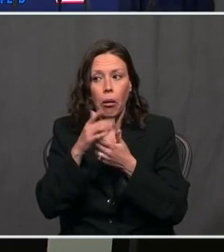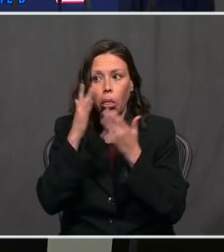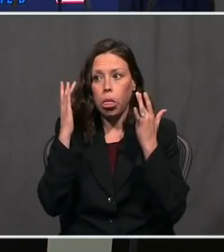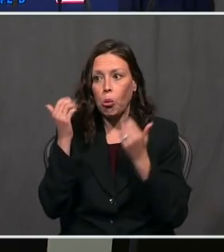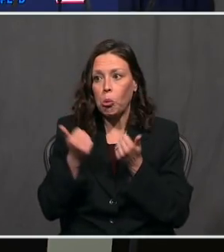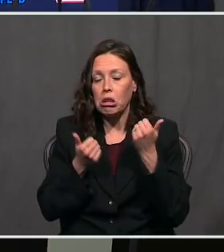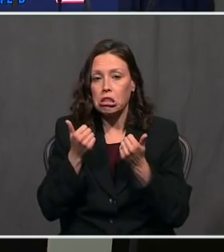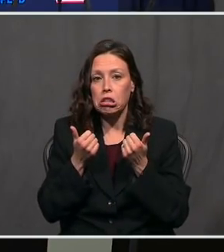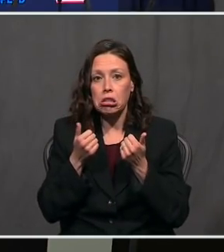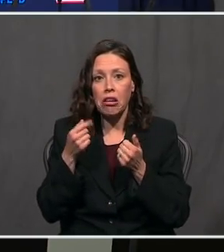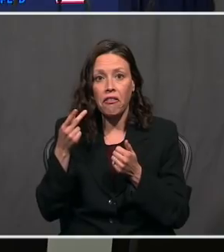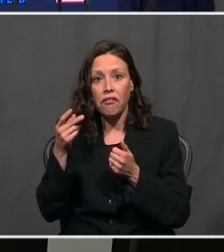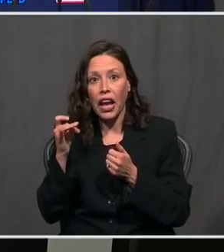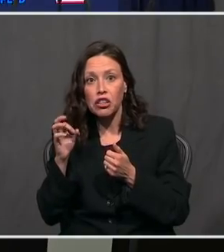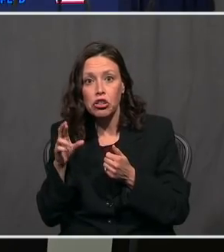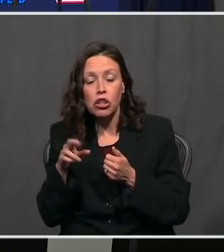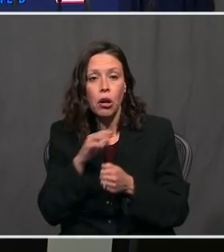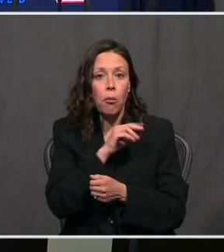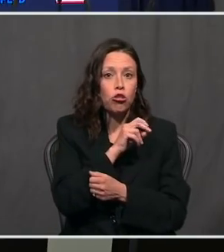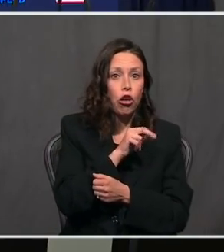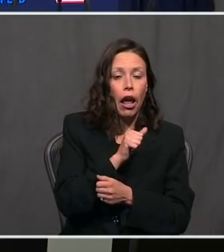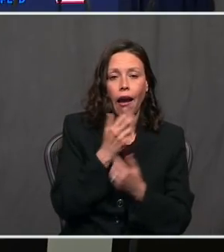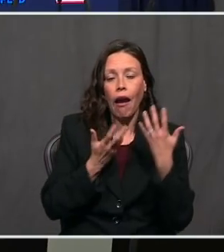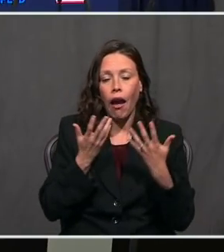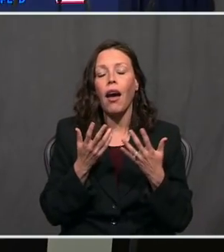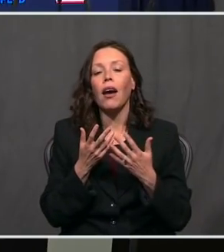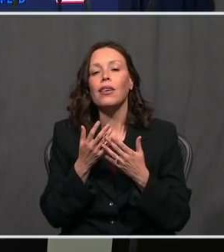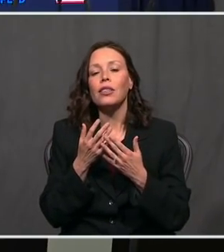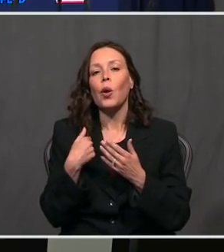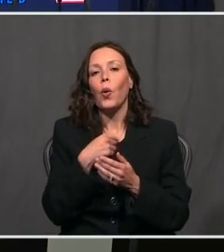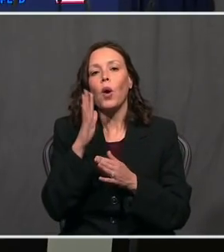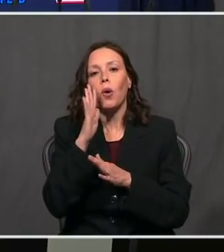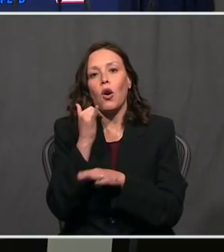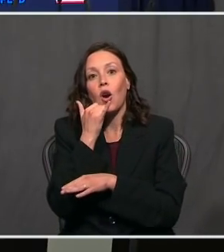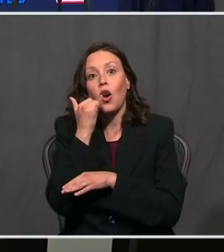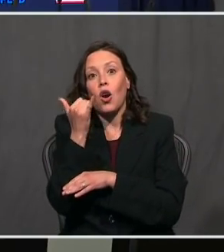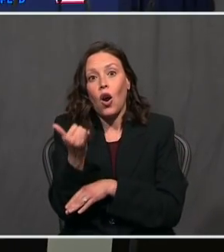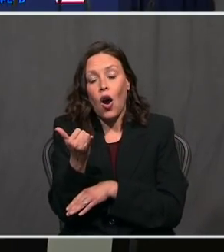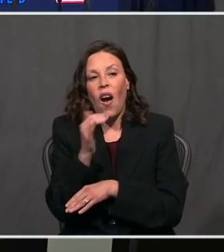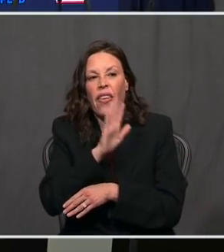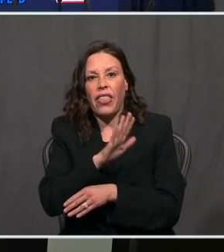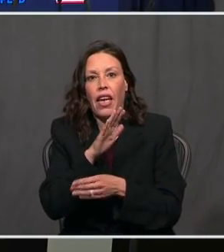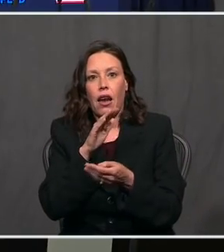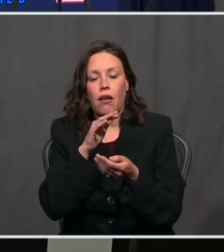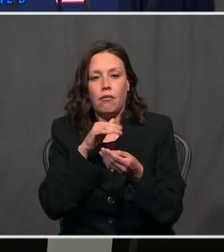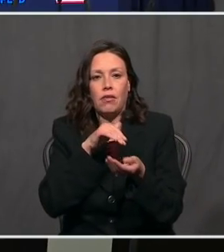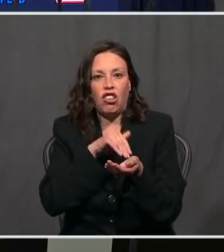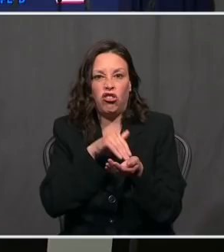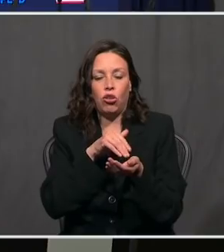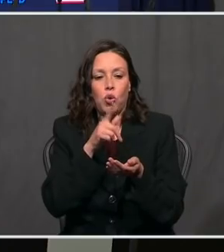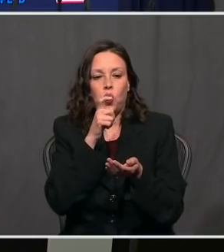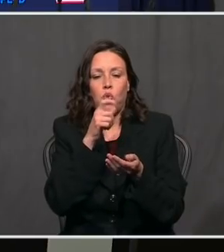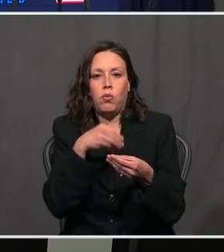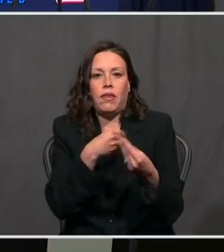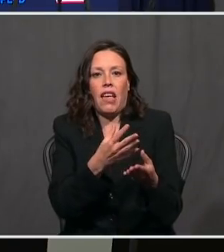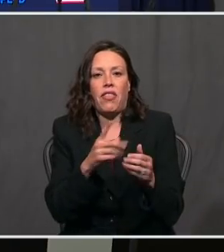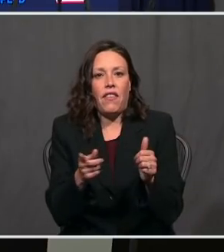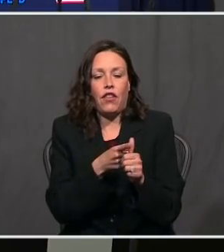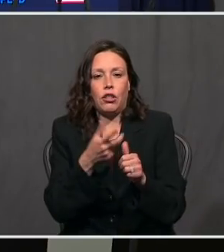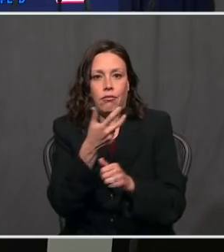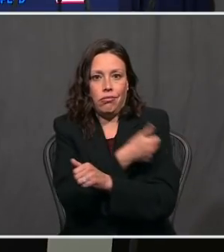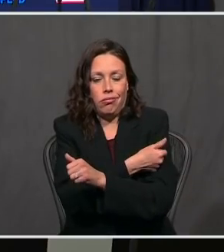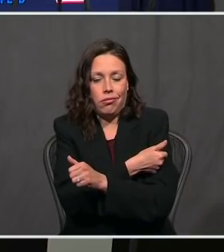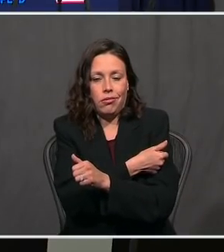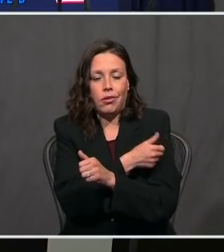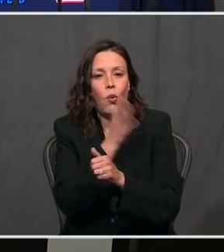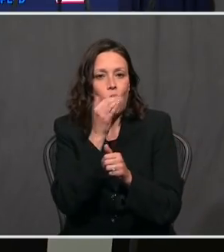dose was. And so what we'll do in that case is we'll either call the provider that gave them that first dose, or